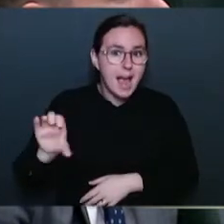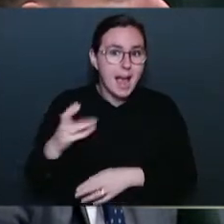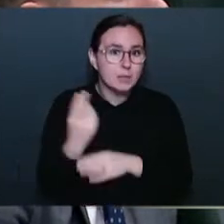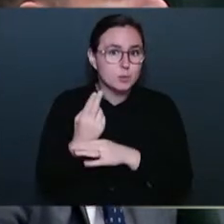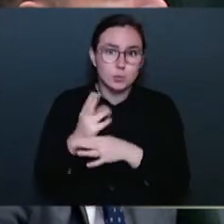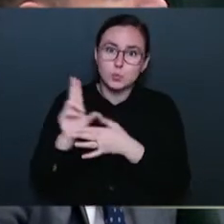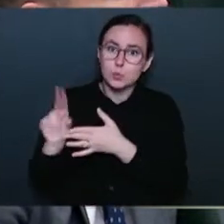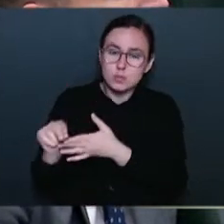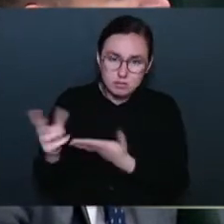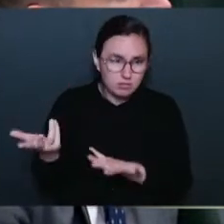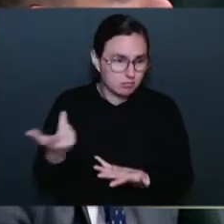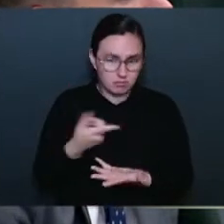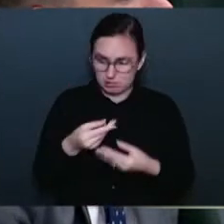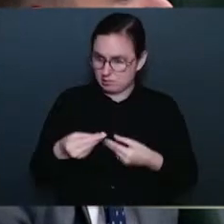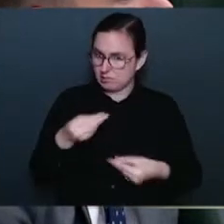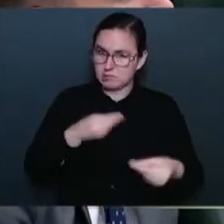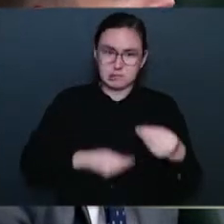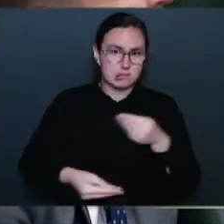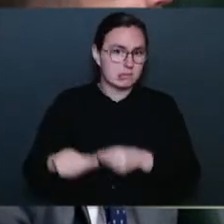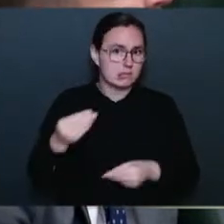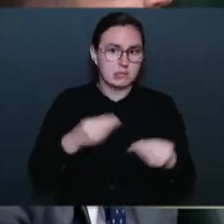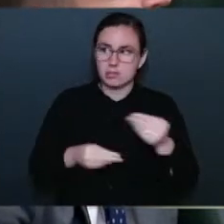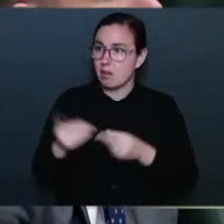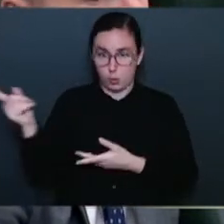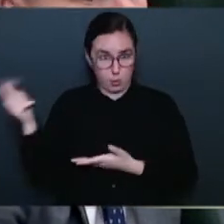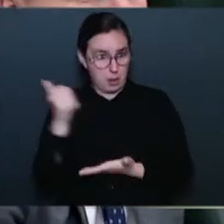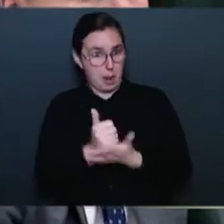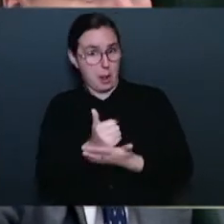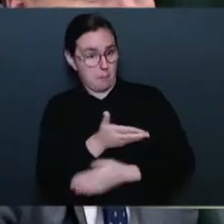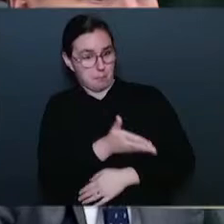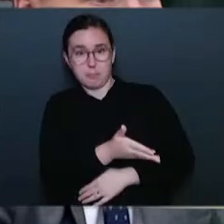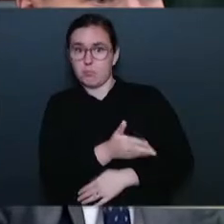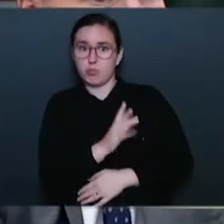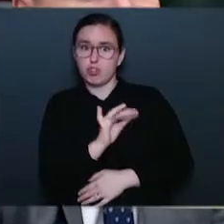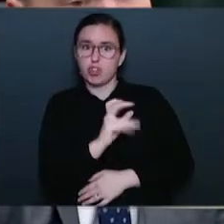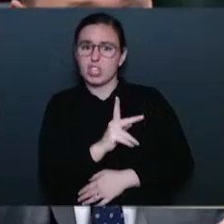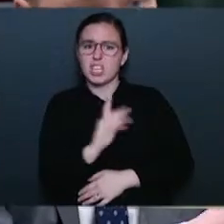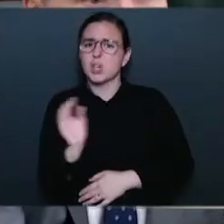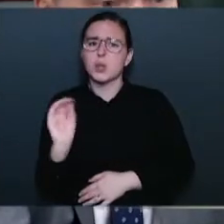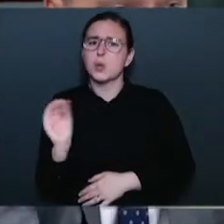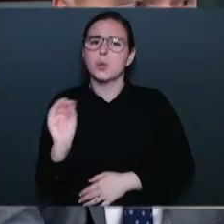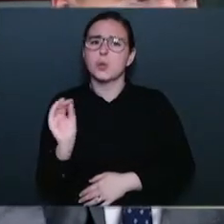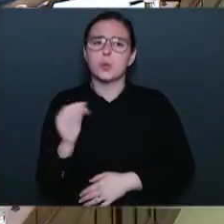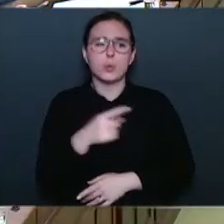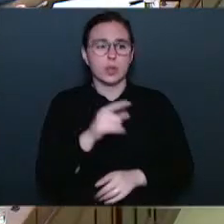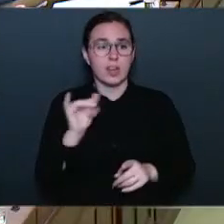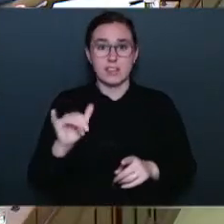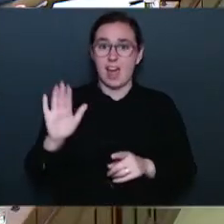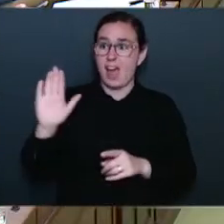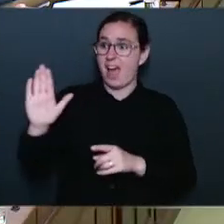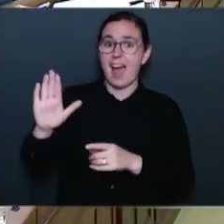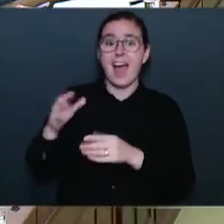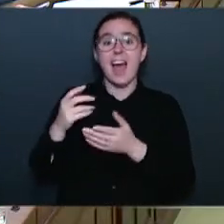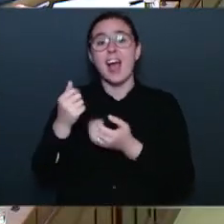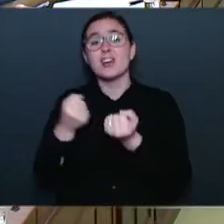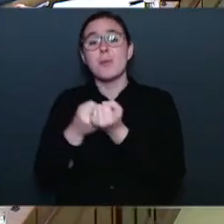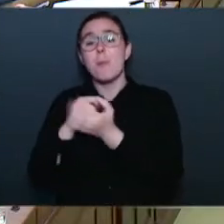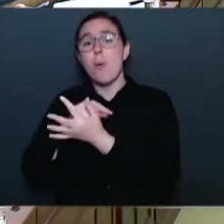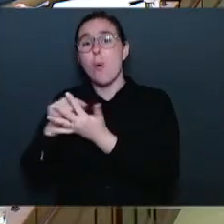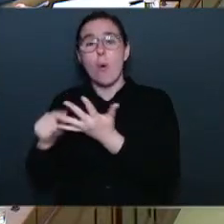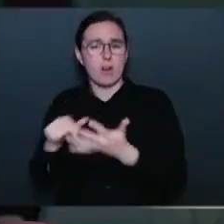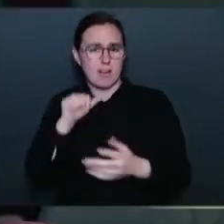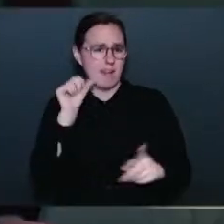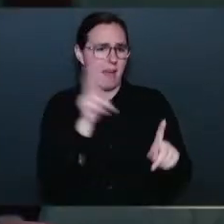getting a dime in Bill too why did the UCP leave half of albertans empty-handed The Honorable the premier has a call